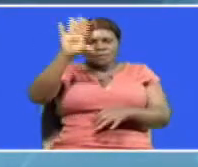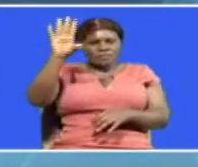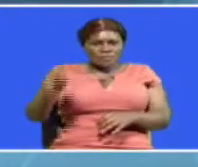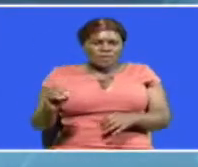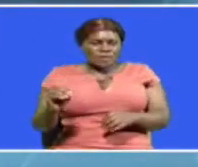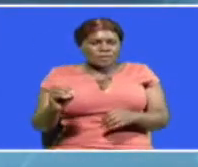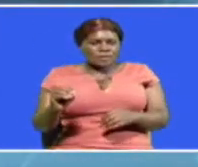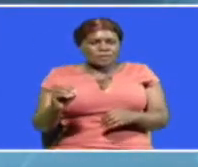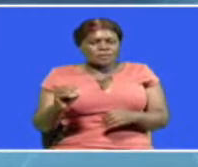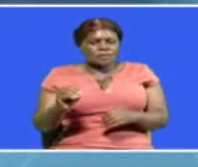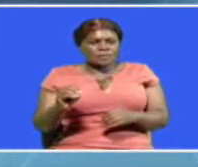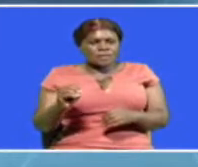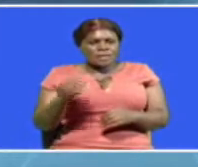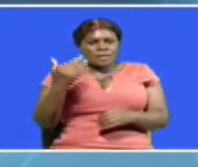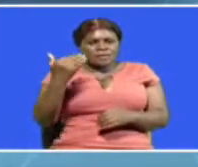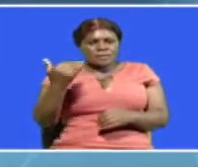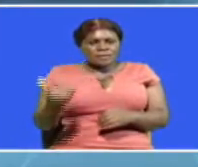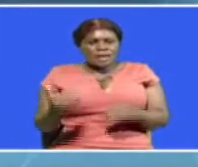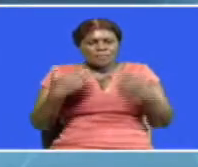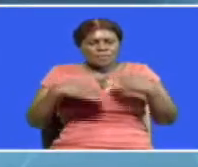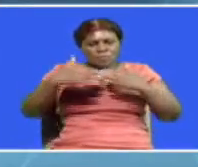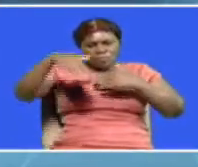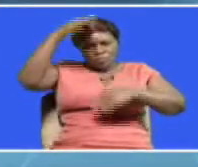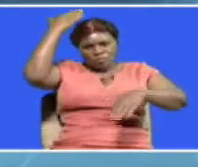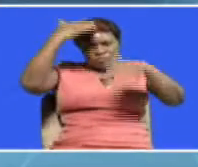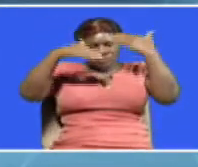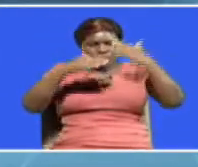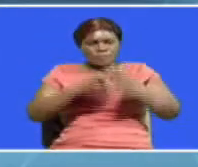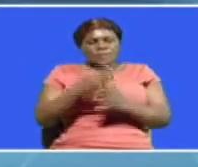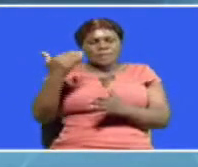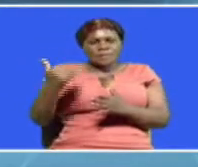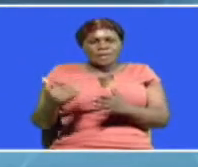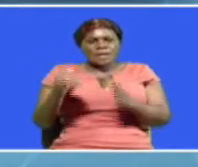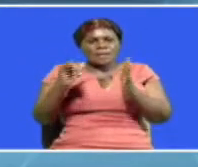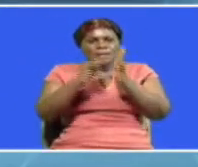has graduated 10 young Kenyan professionals under the Young Impact Associates program.